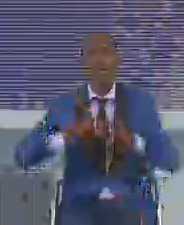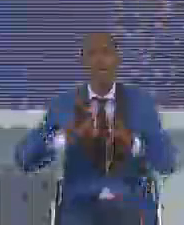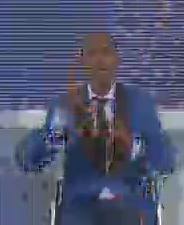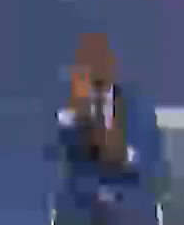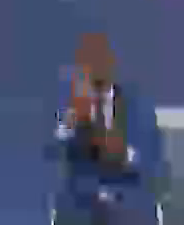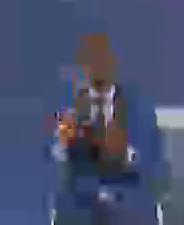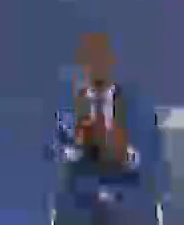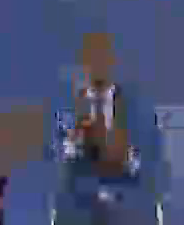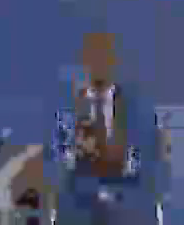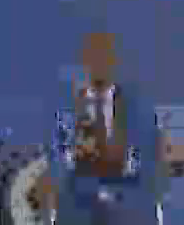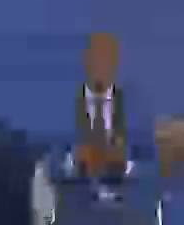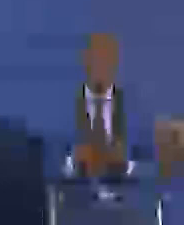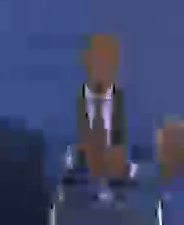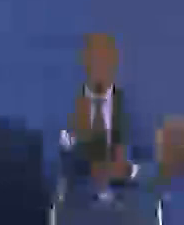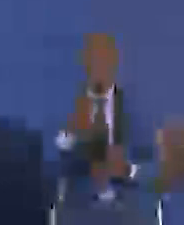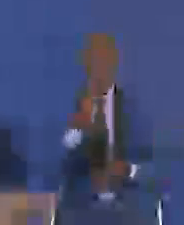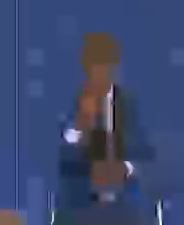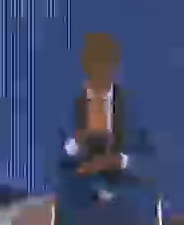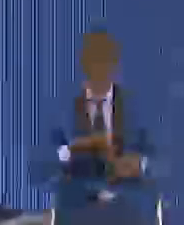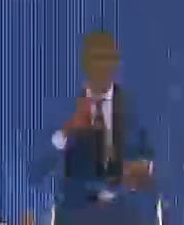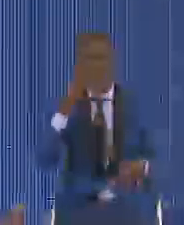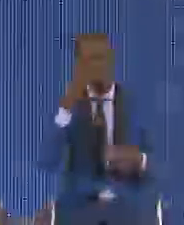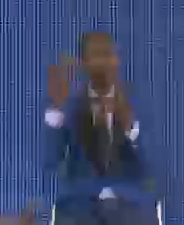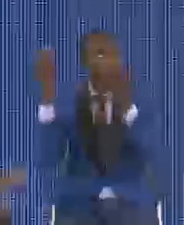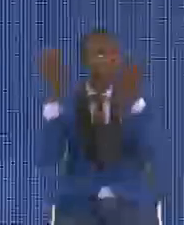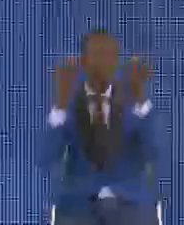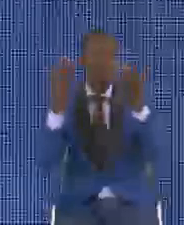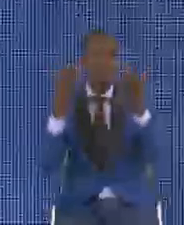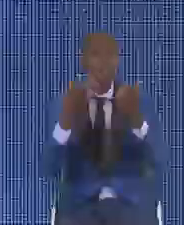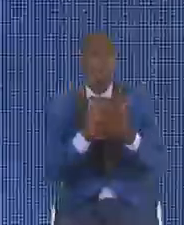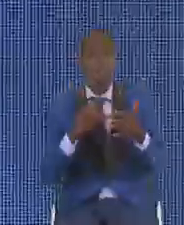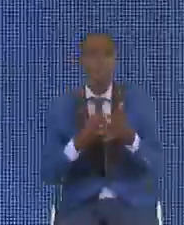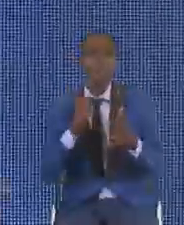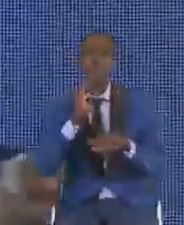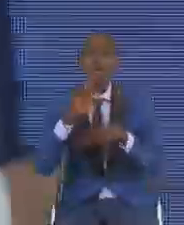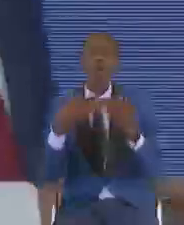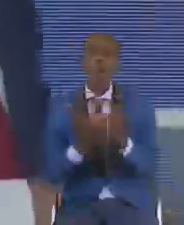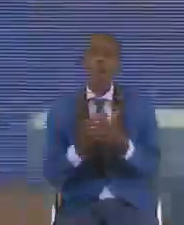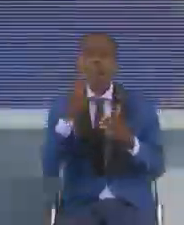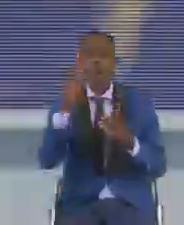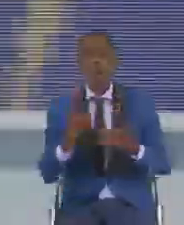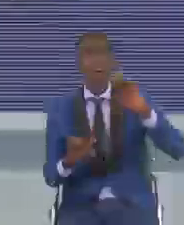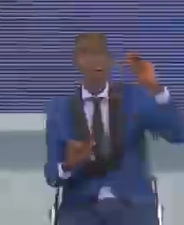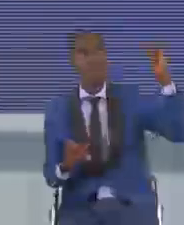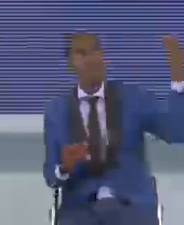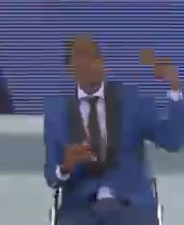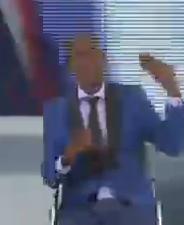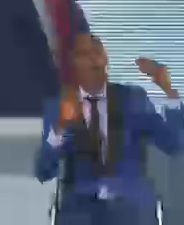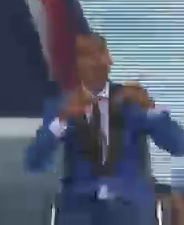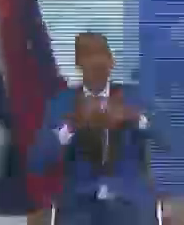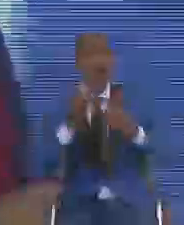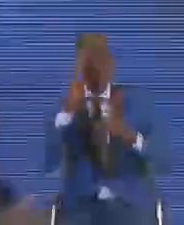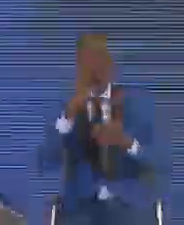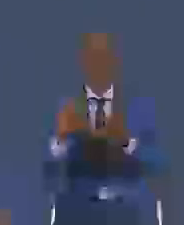You are appointed for service. And it is all by grace. How will you fulfill it? It tells